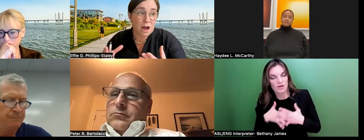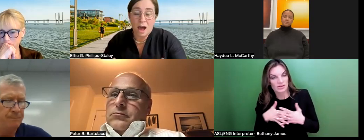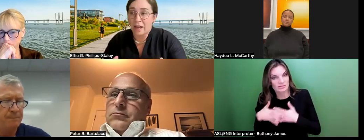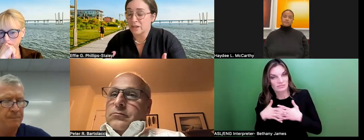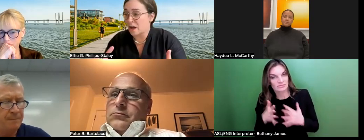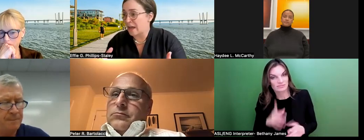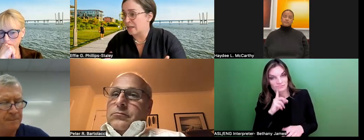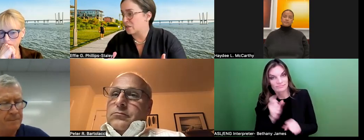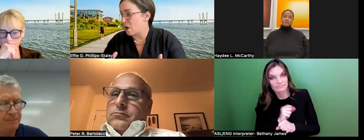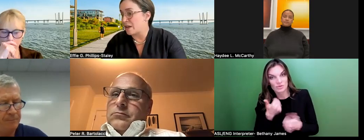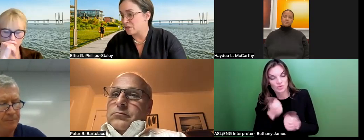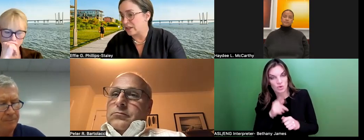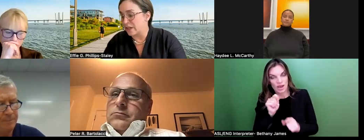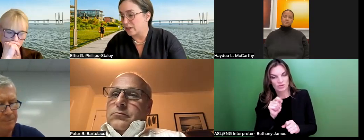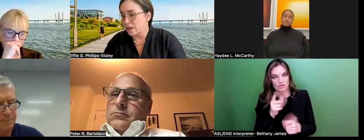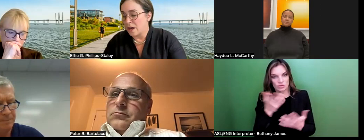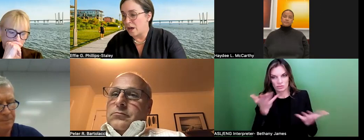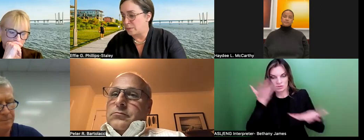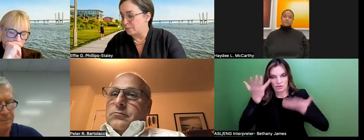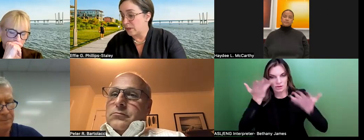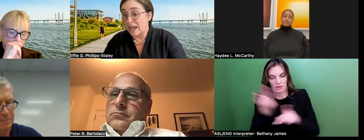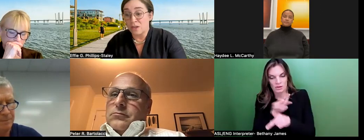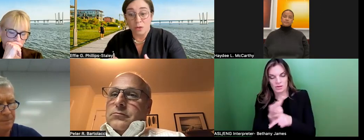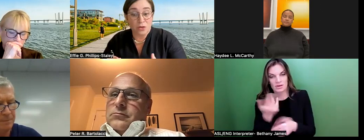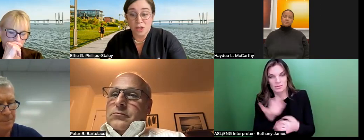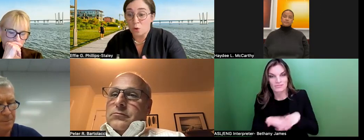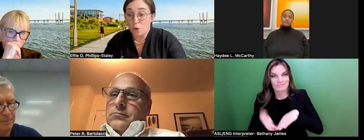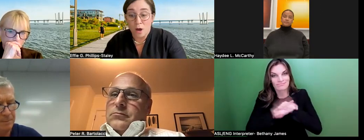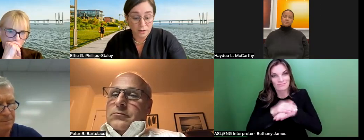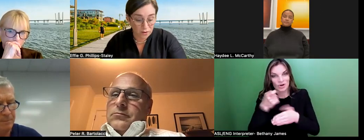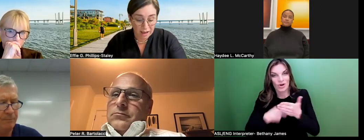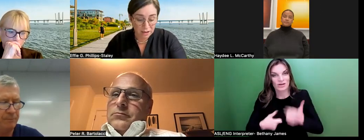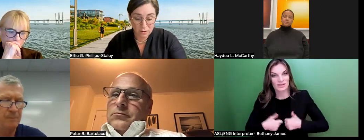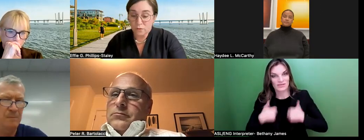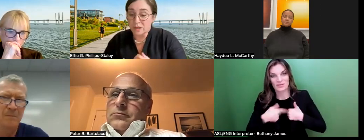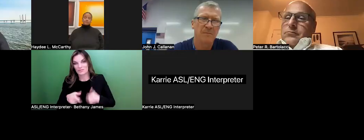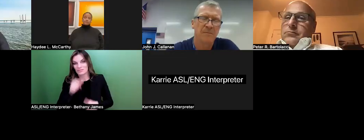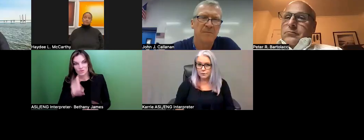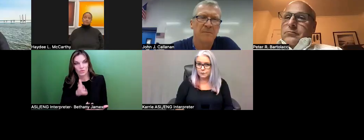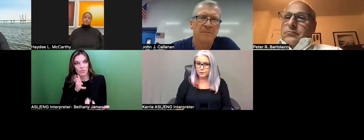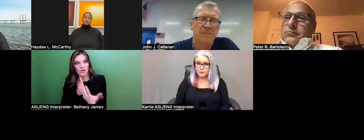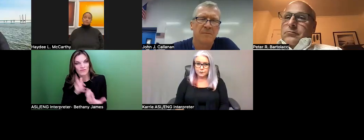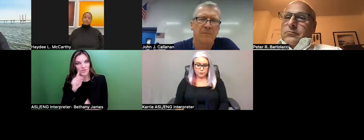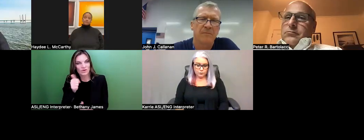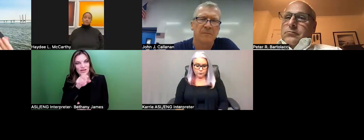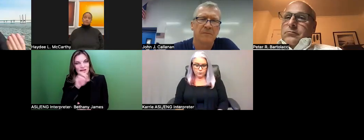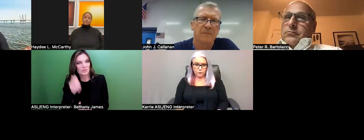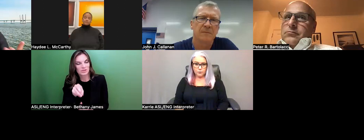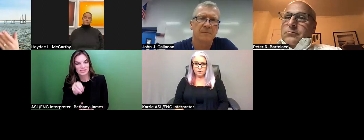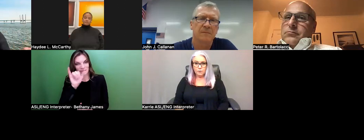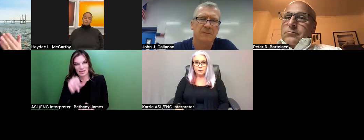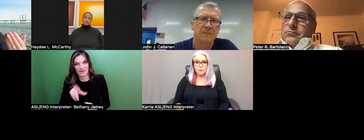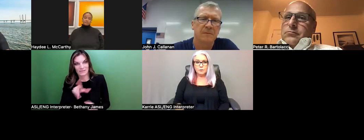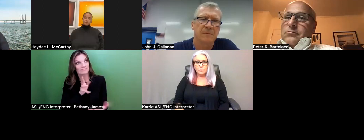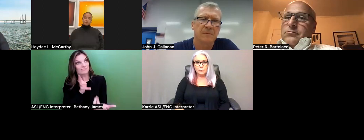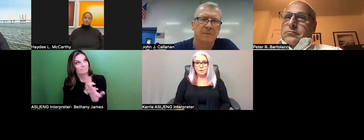the heightened cost of living, and they don't qualify for the 10% of housing that